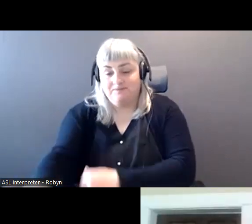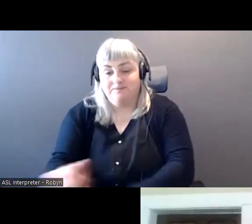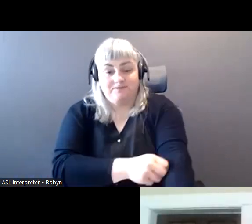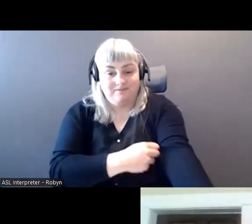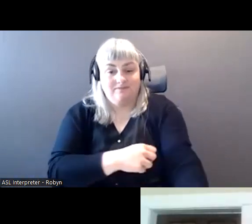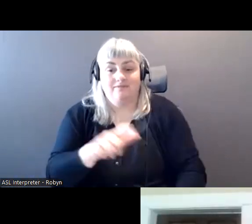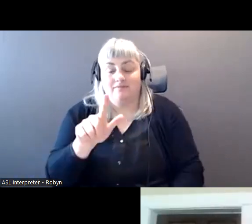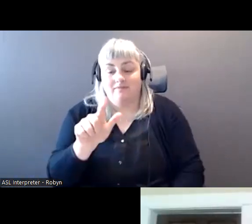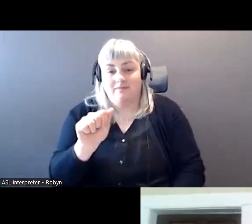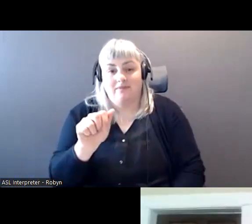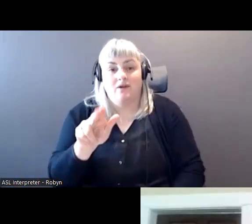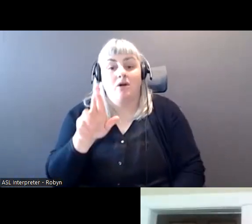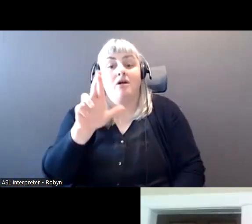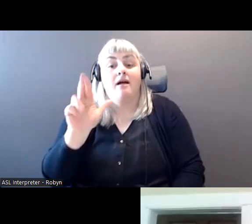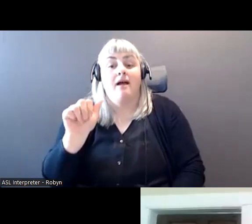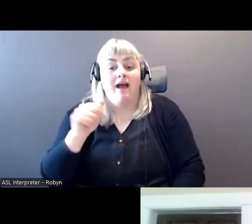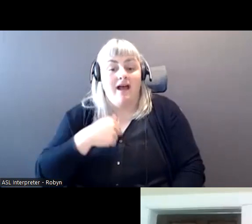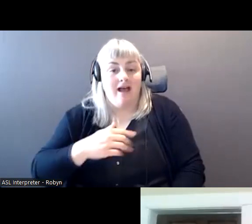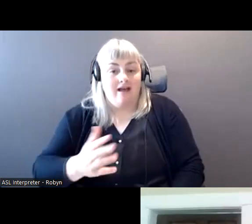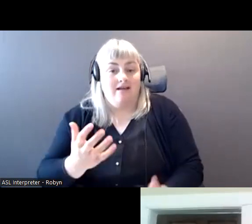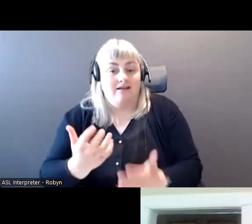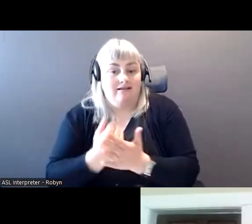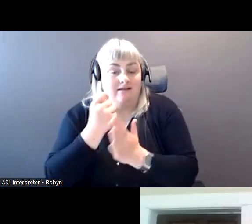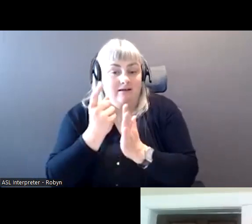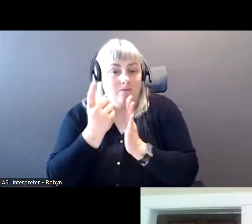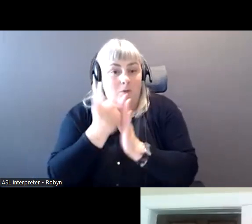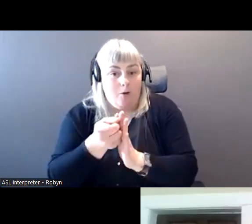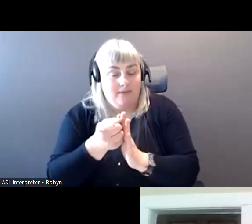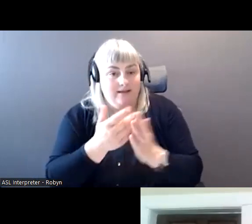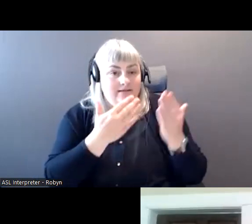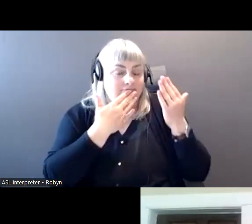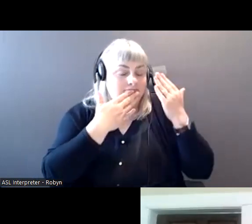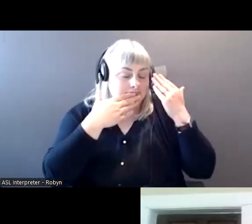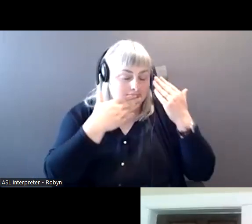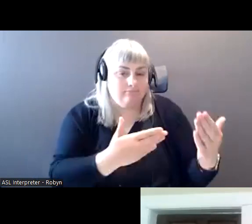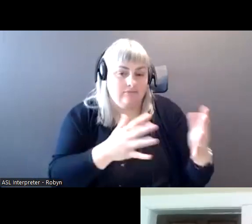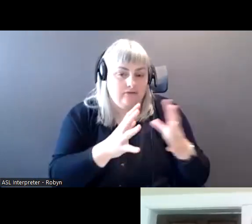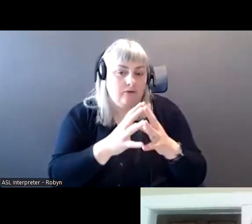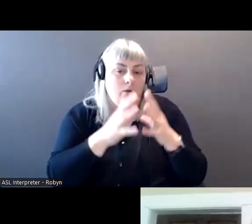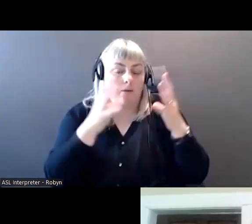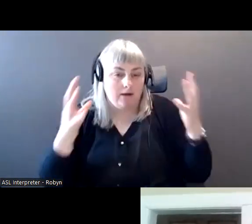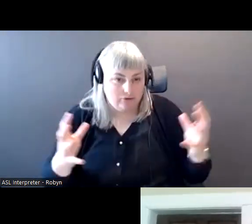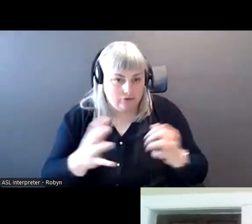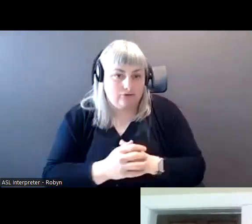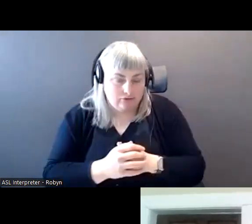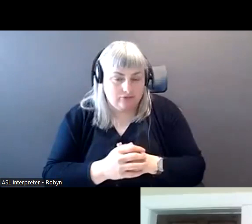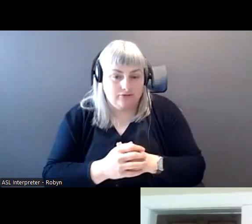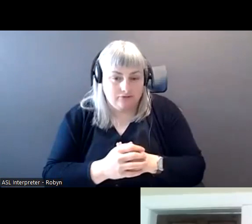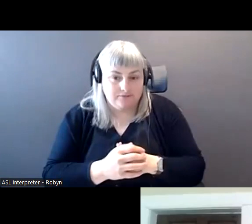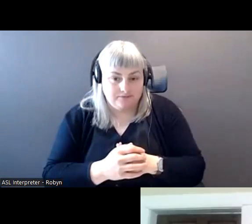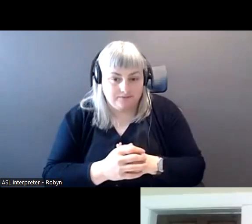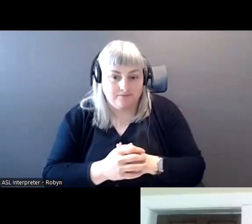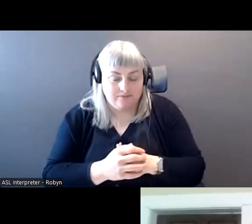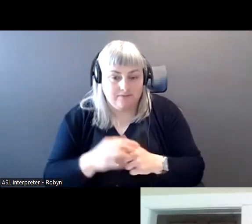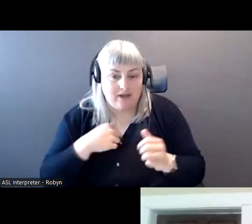Well, Karine, I need to take an opportunity and thank you so much. I was going to